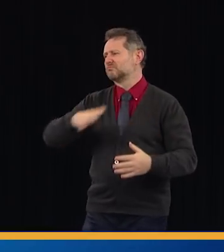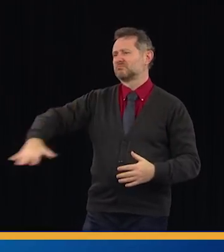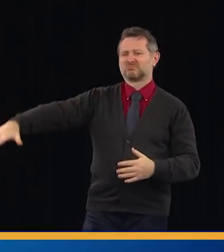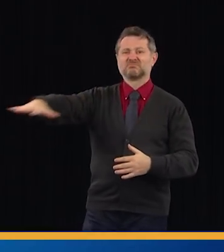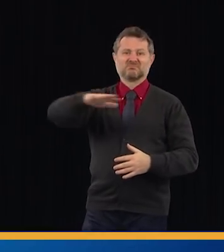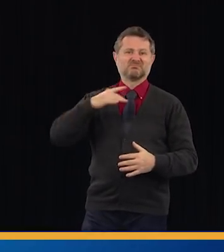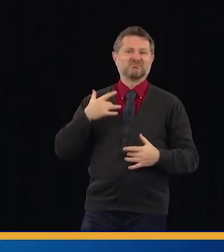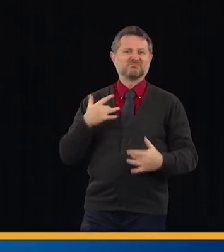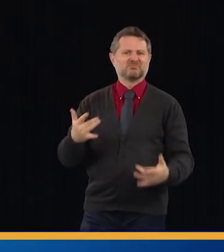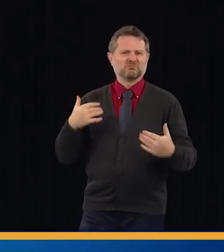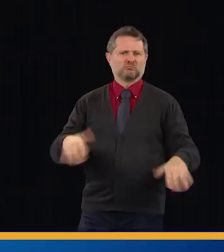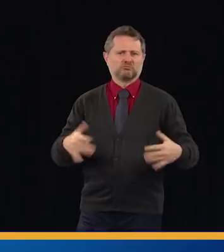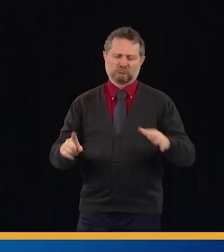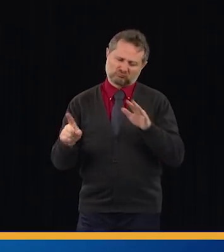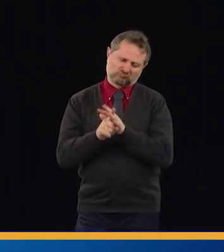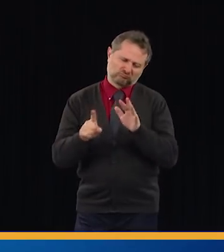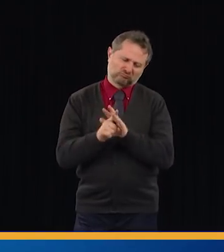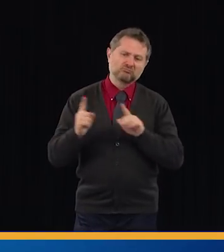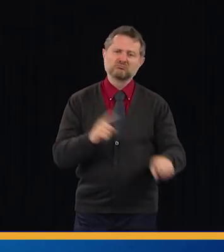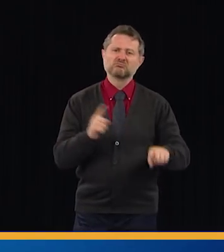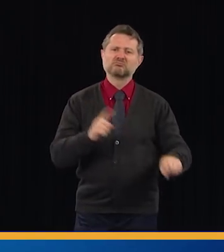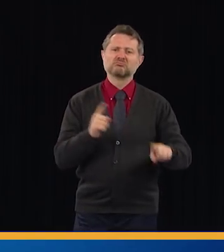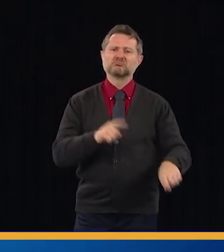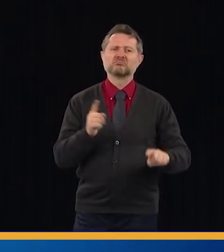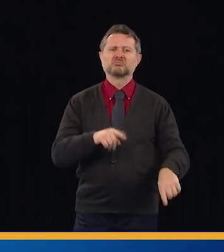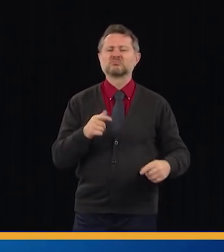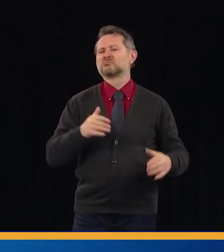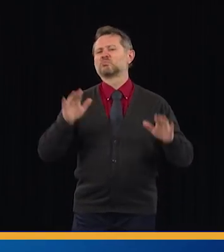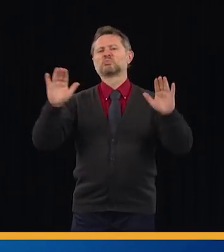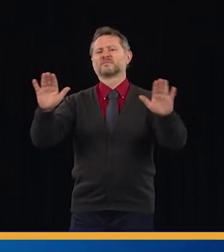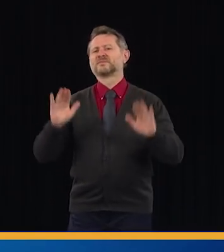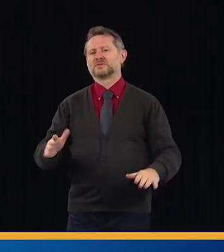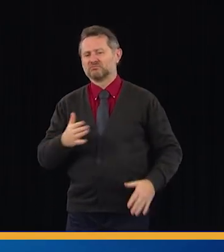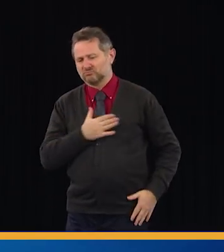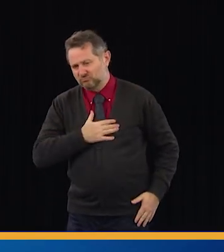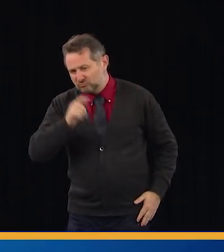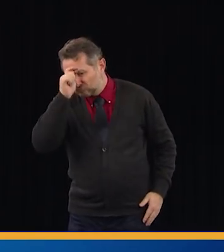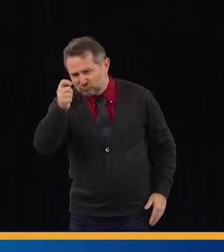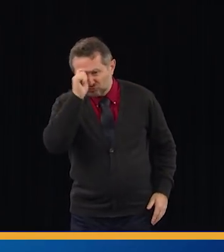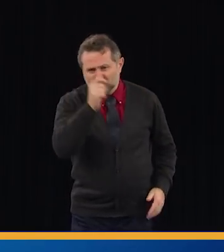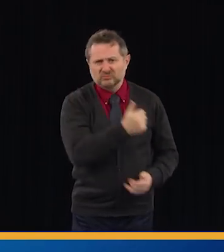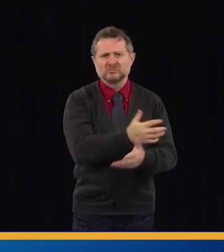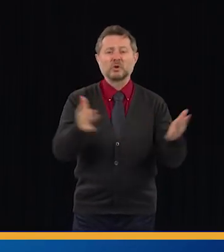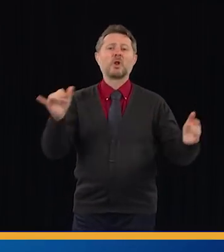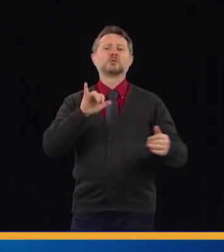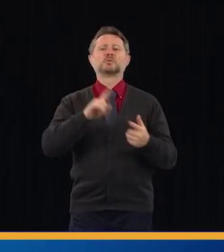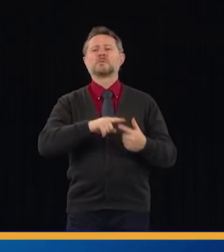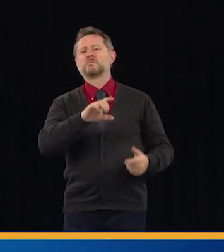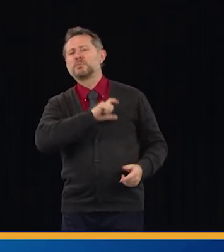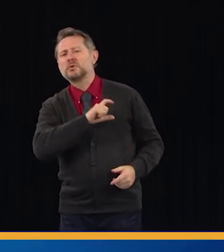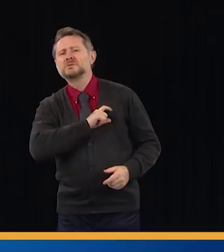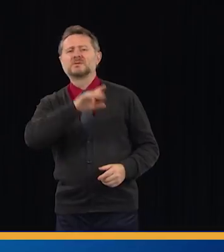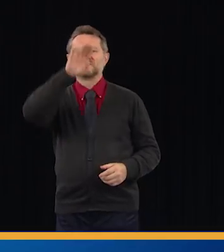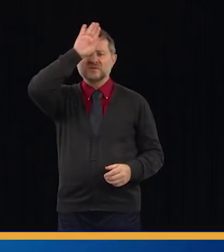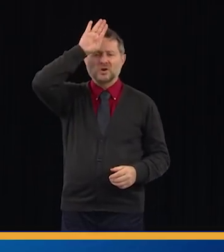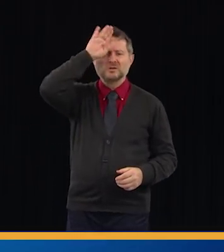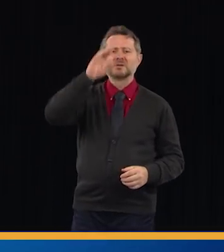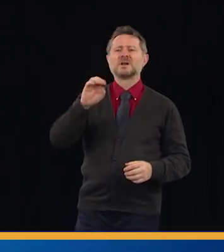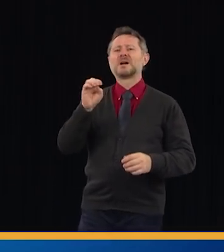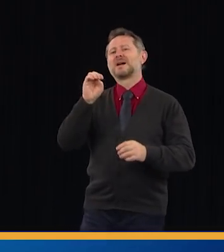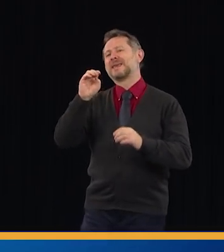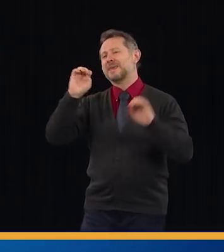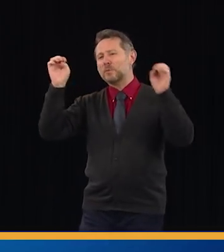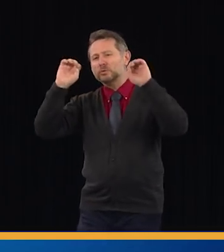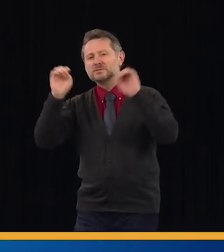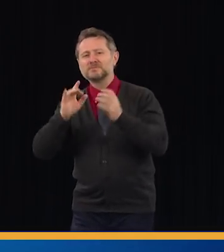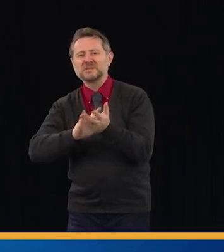who are showing up and doing a great job every day, every first responder. This has been a long battle, and it's going